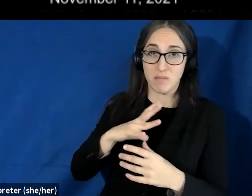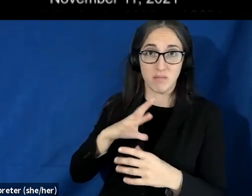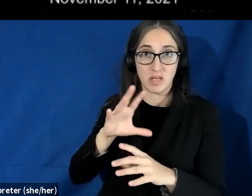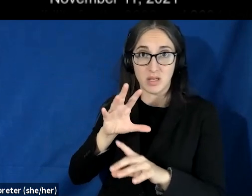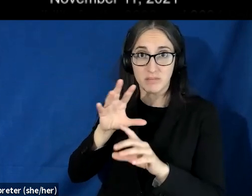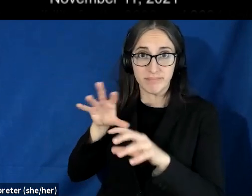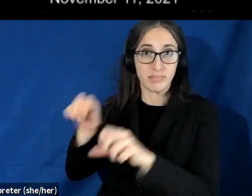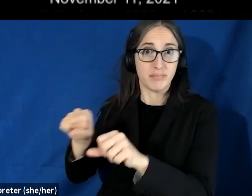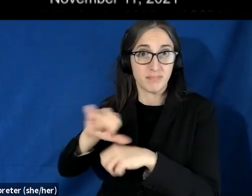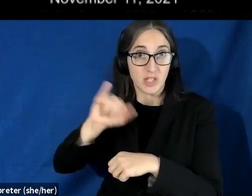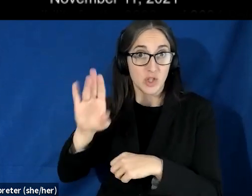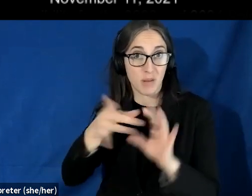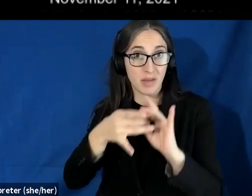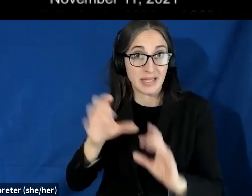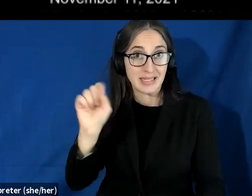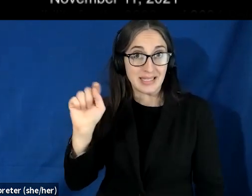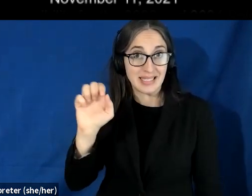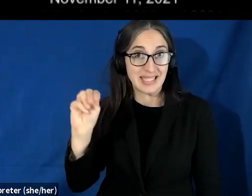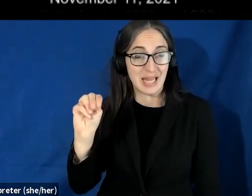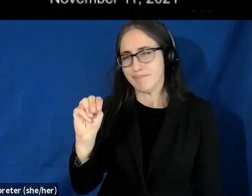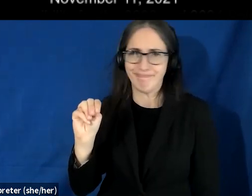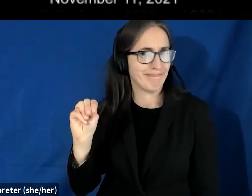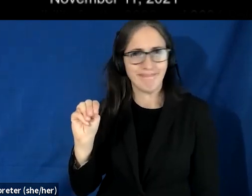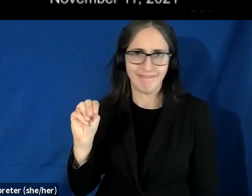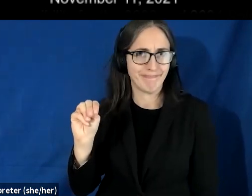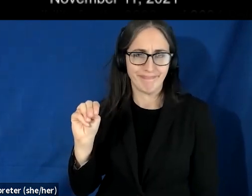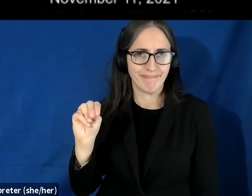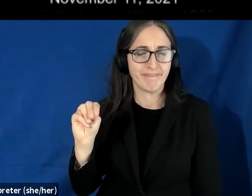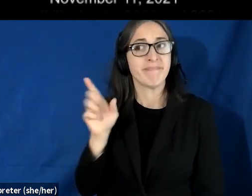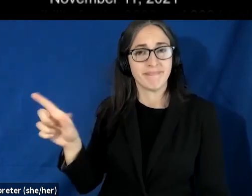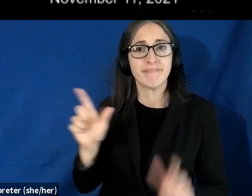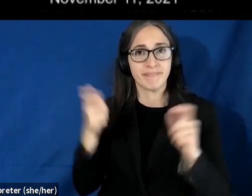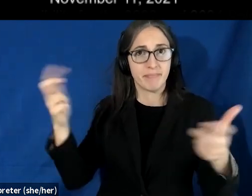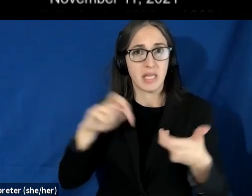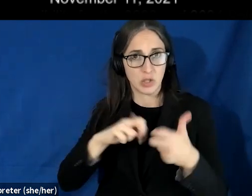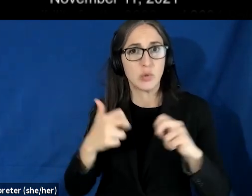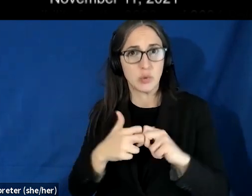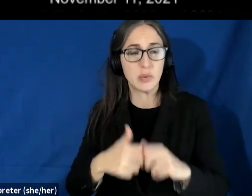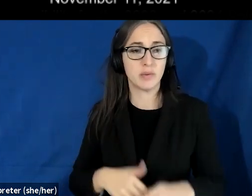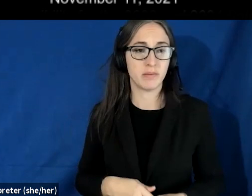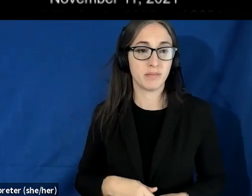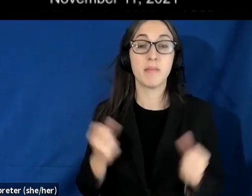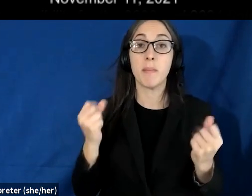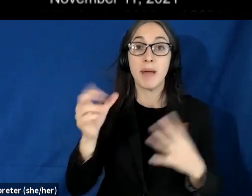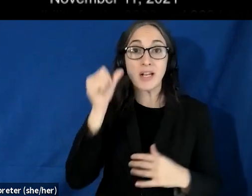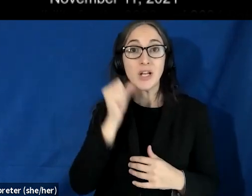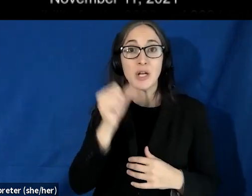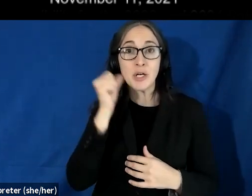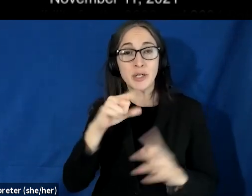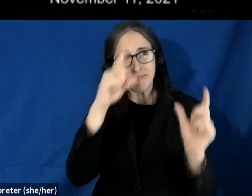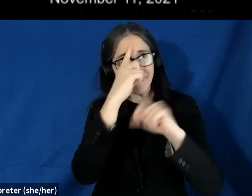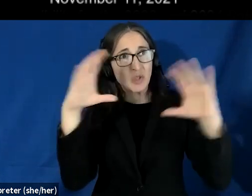STEM. So this is a really big issue here. Many girls pursue their dreams and